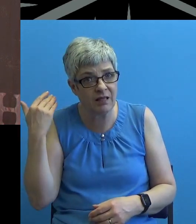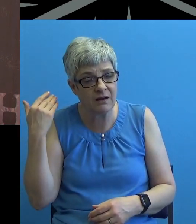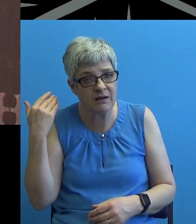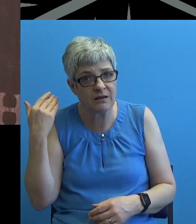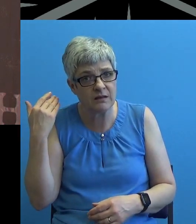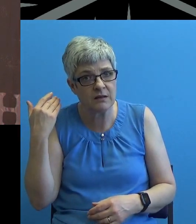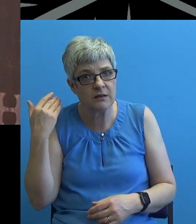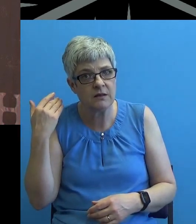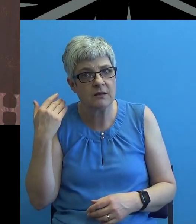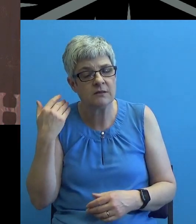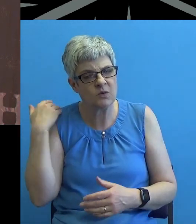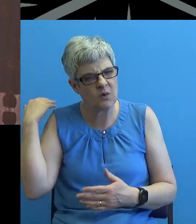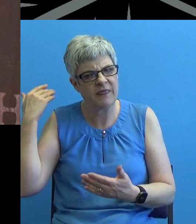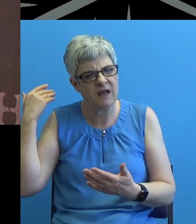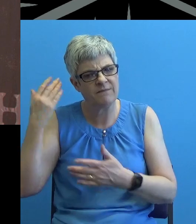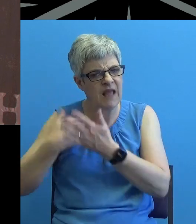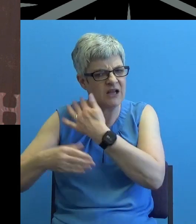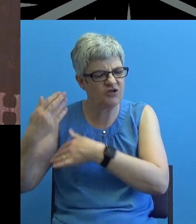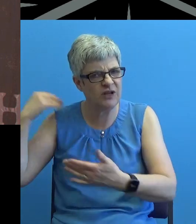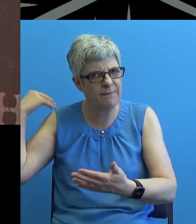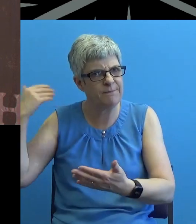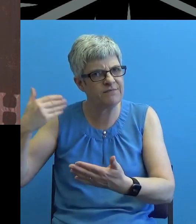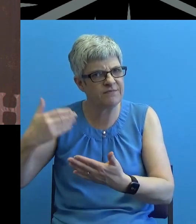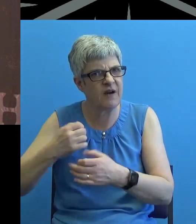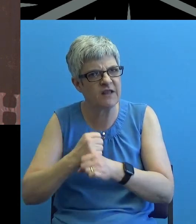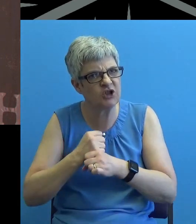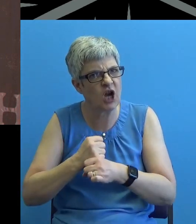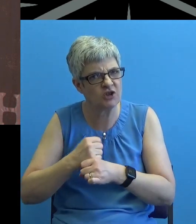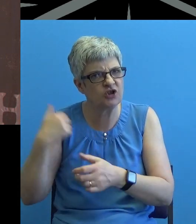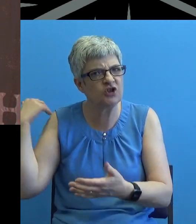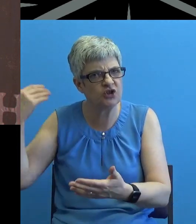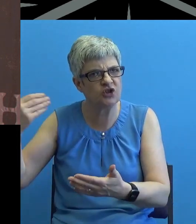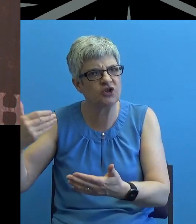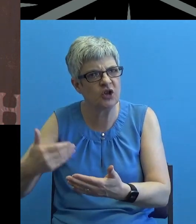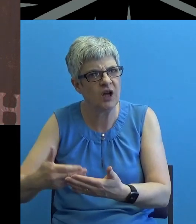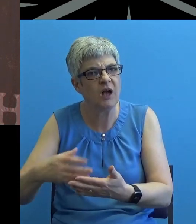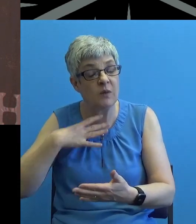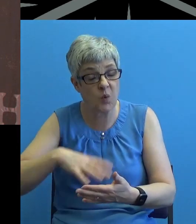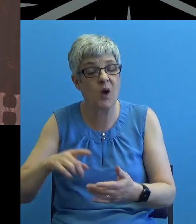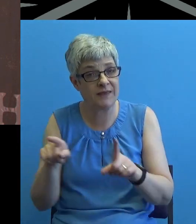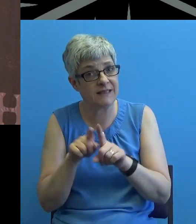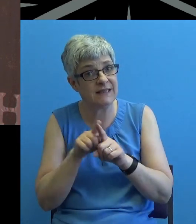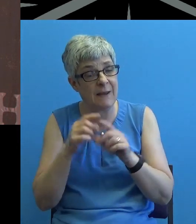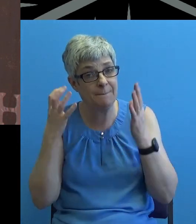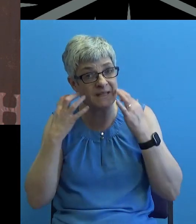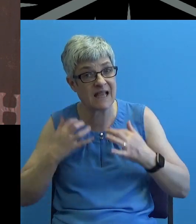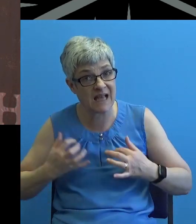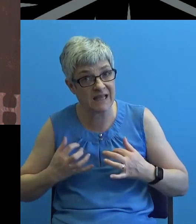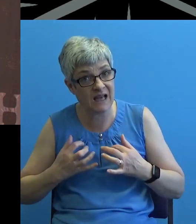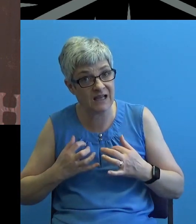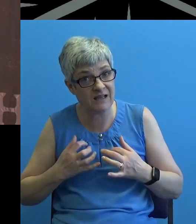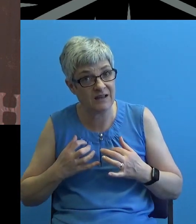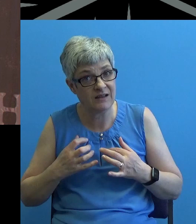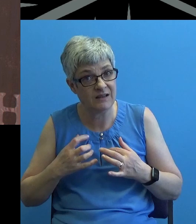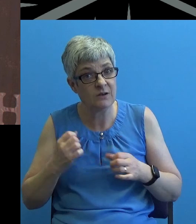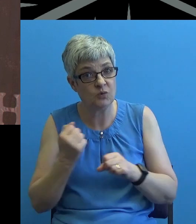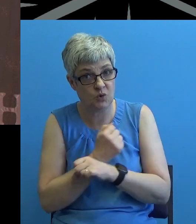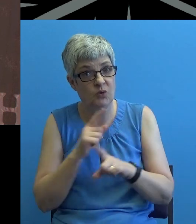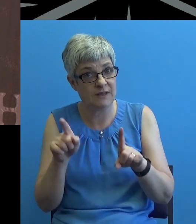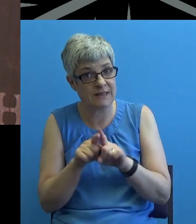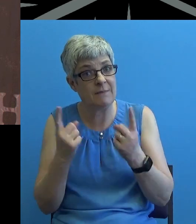so often down the history of the church, we have been hoping for that same Messiah would do the same thing?